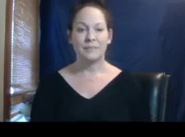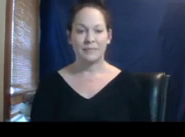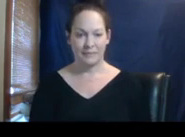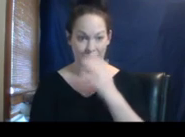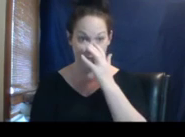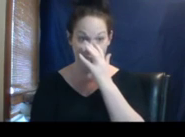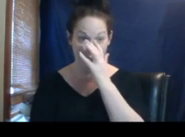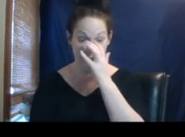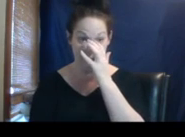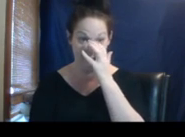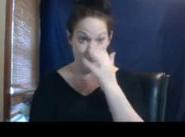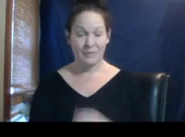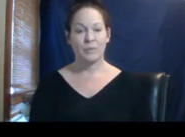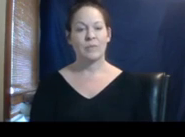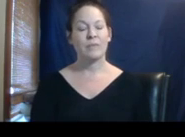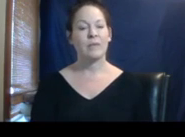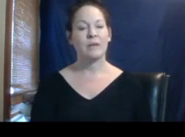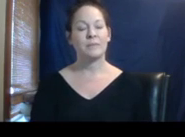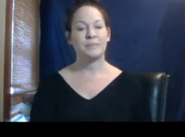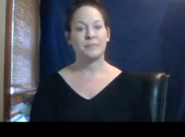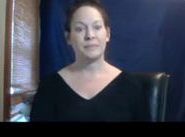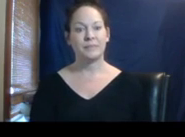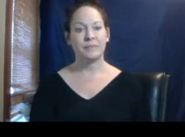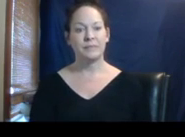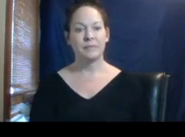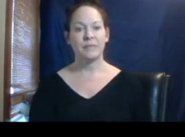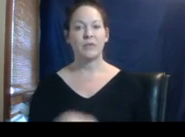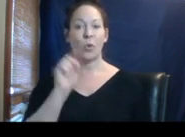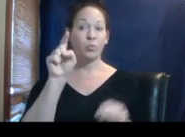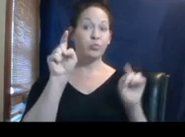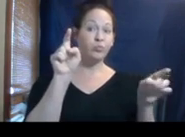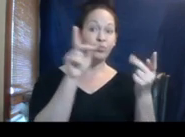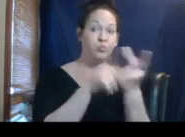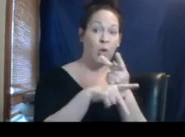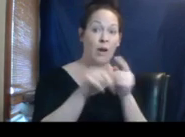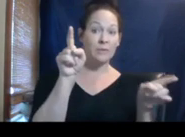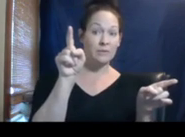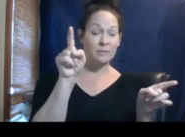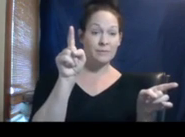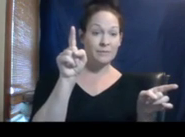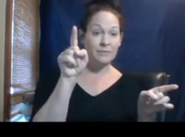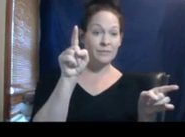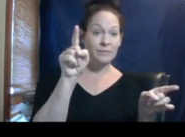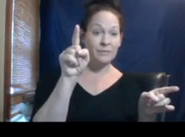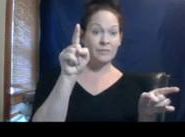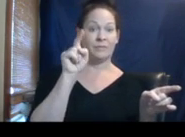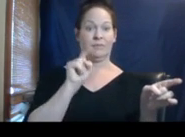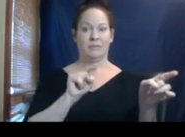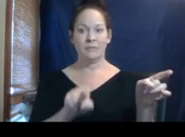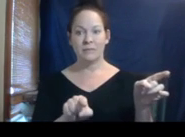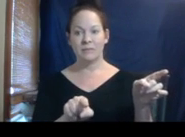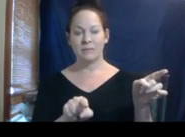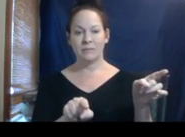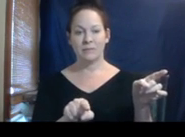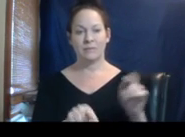talk a little bit more about the remainder theorem. So negative x cubed times positive x is negative